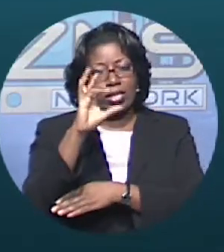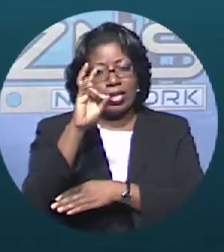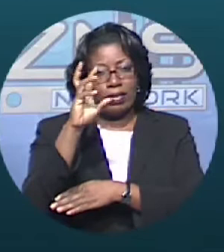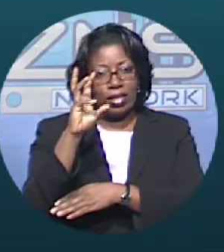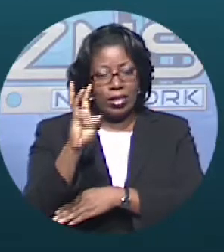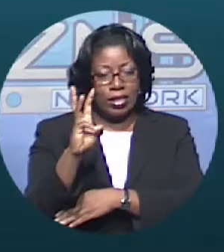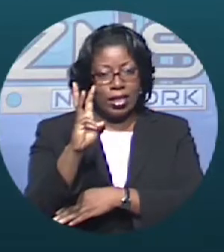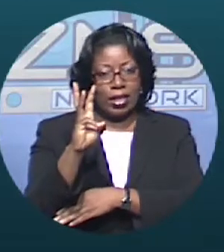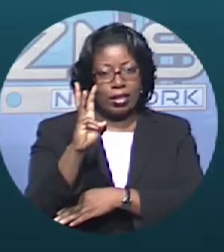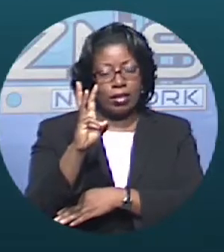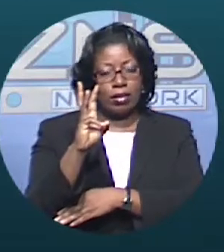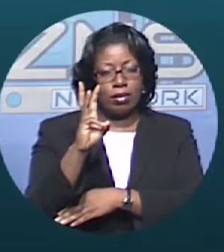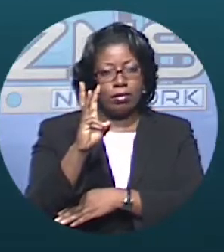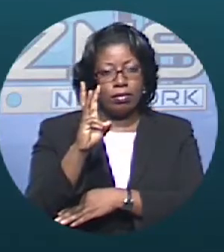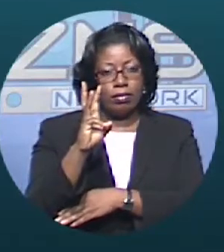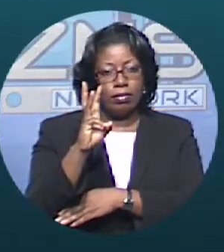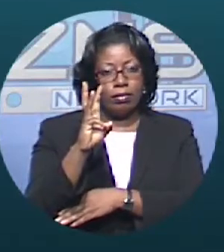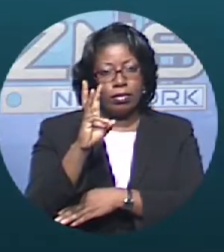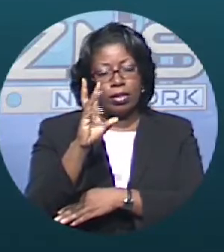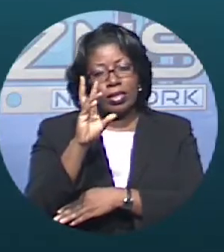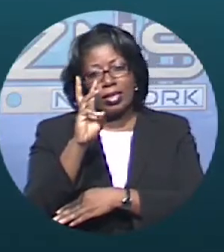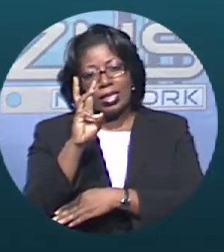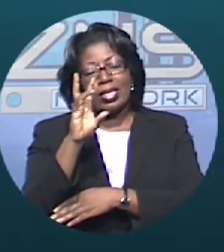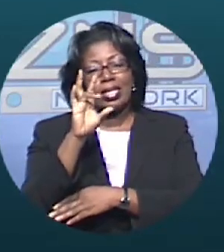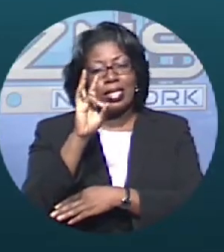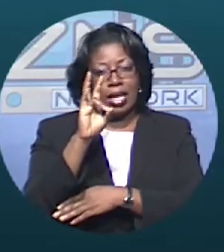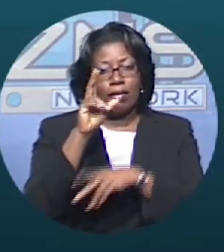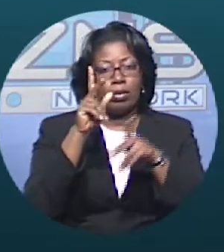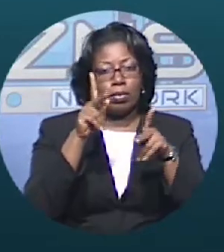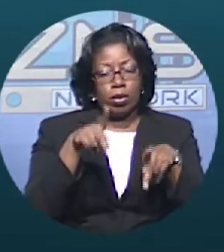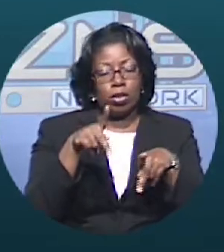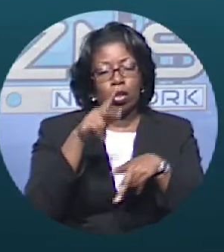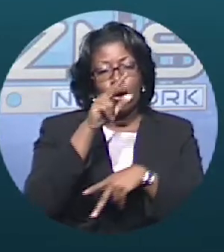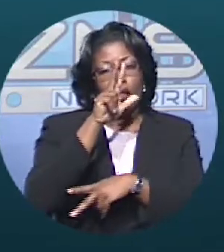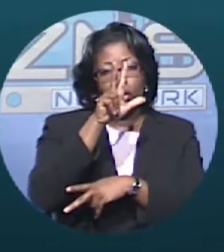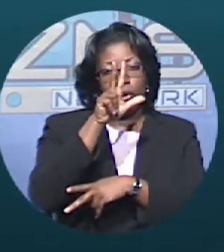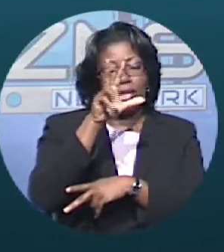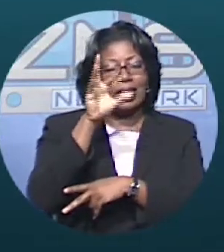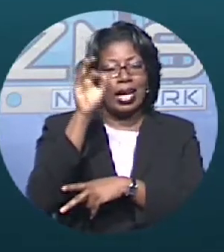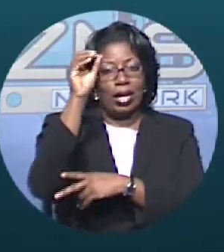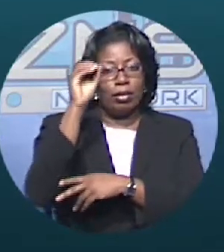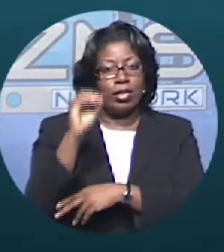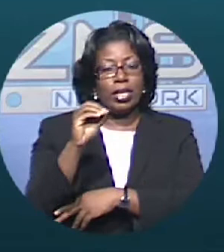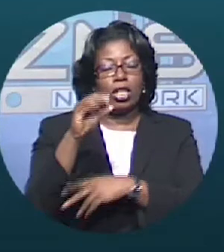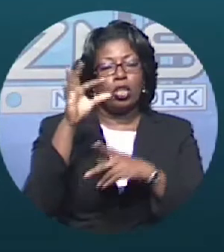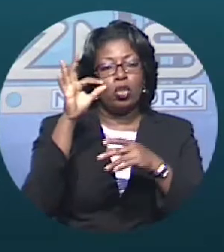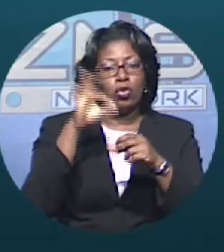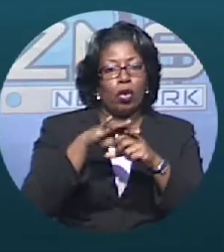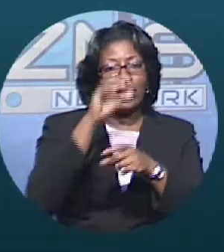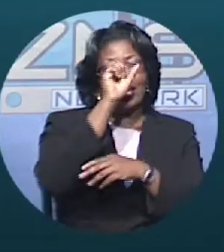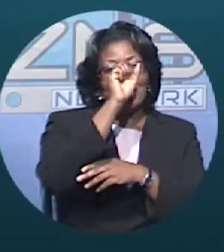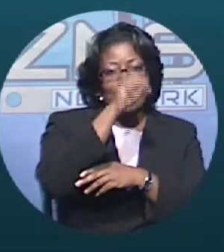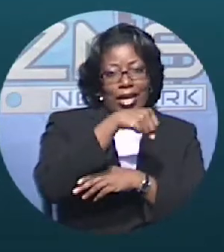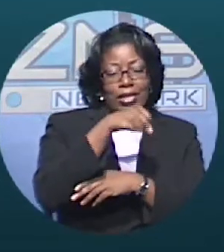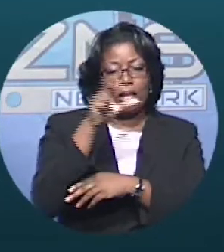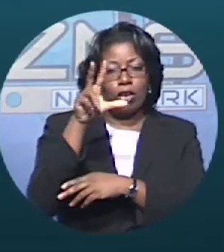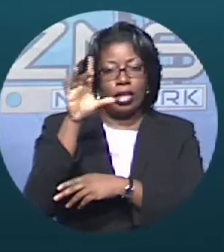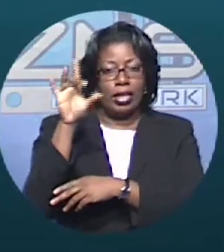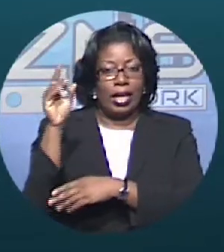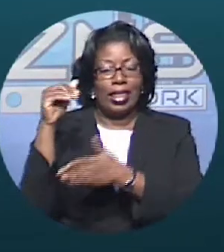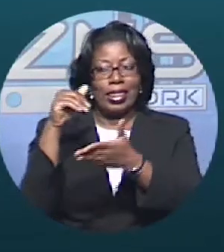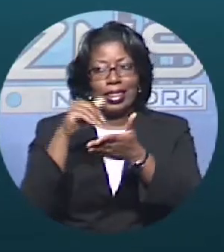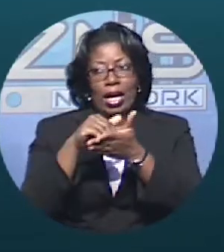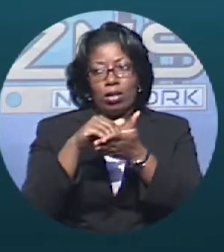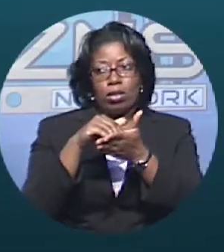30,776 or 767 people, or 39%, who voted yes, while 48,012